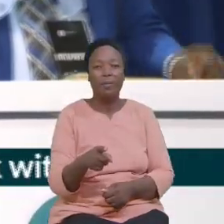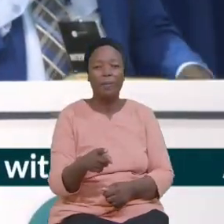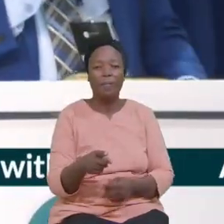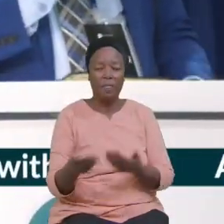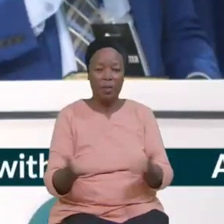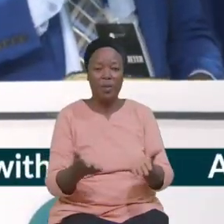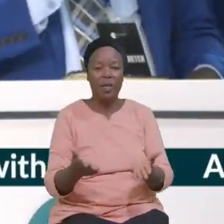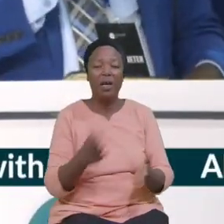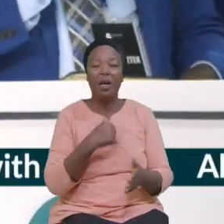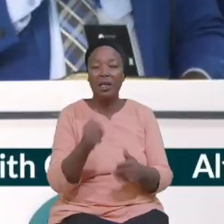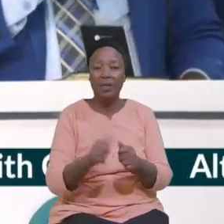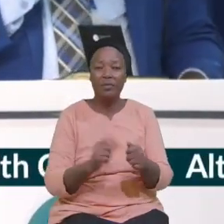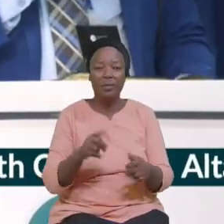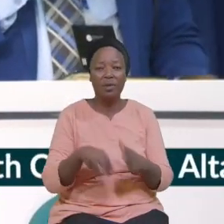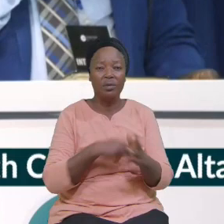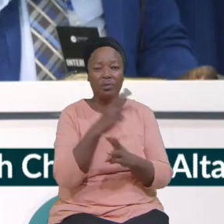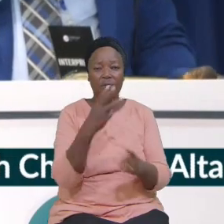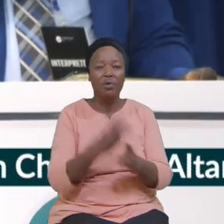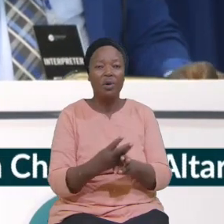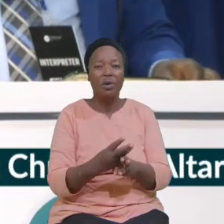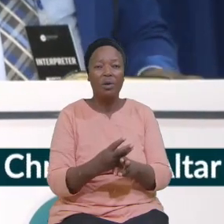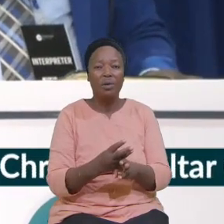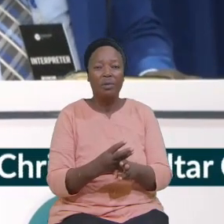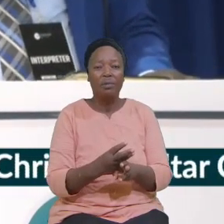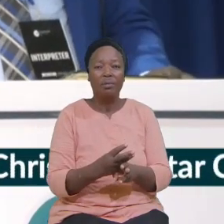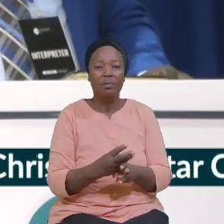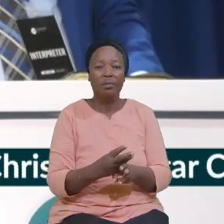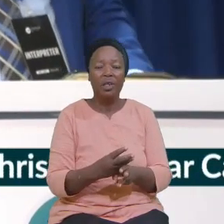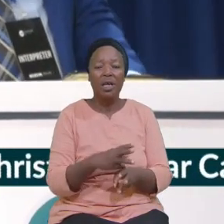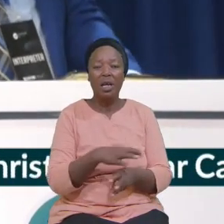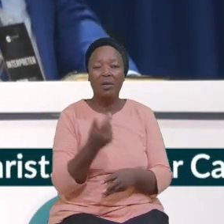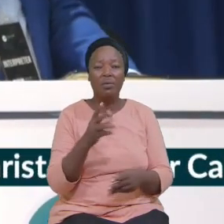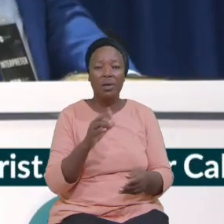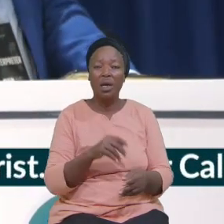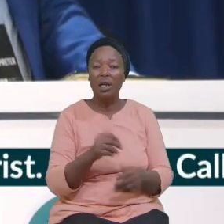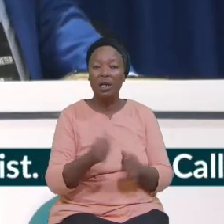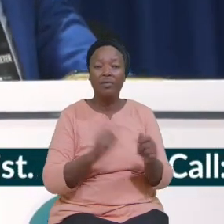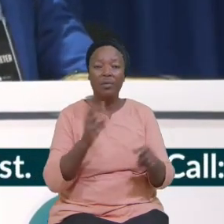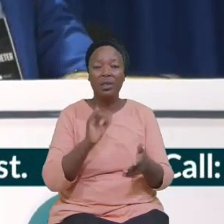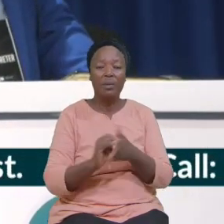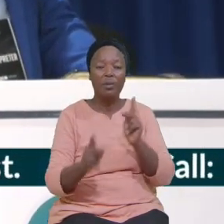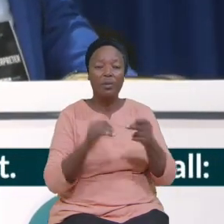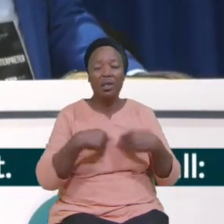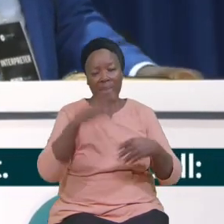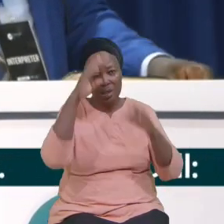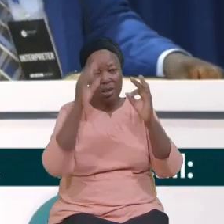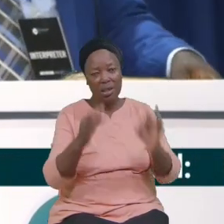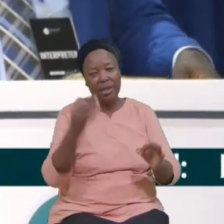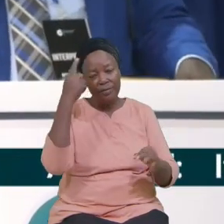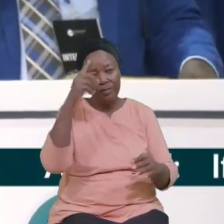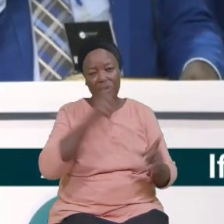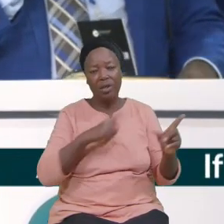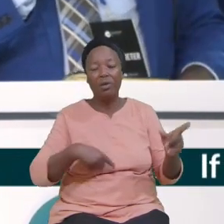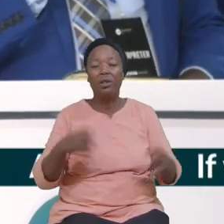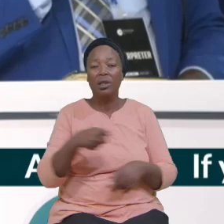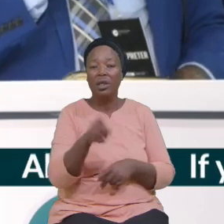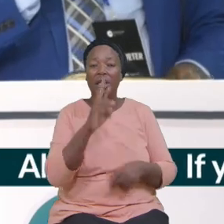over the globe, wherever people have decided for the Lord. They are precious in the sight of